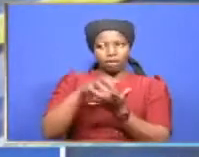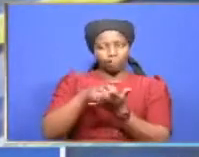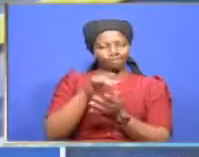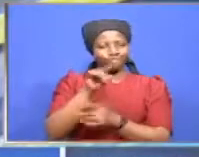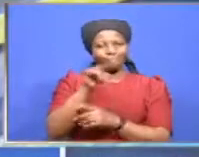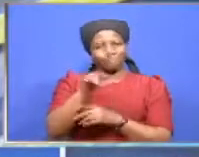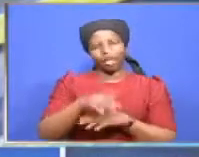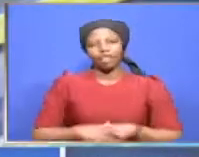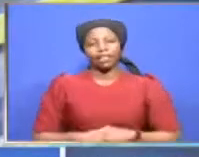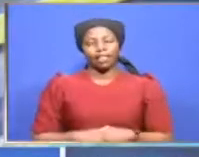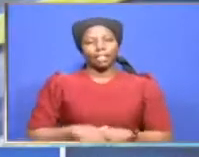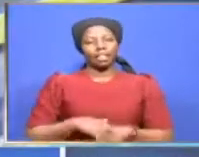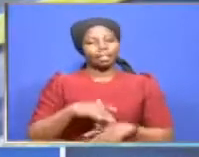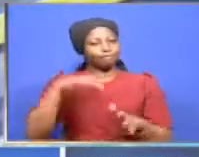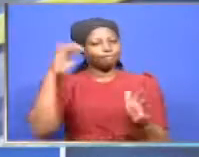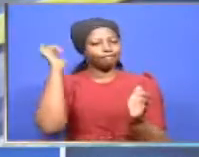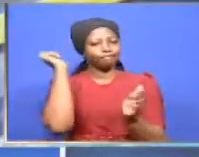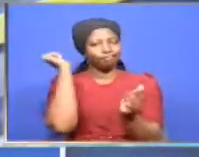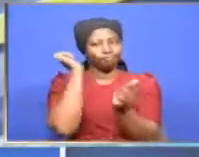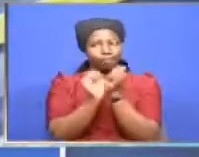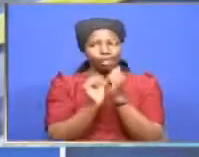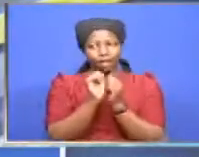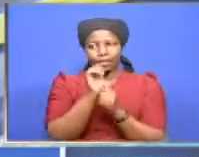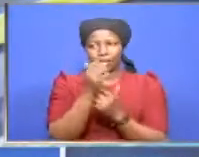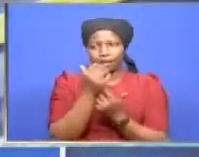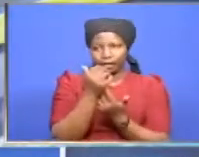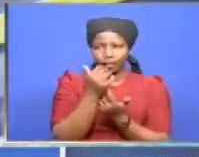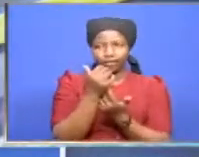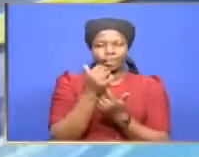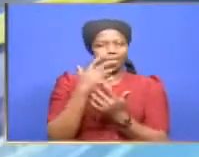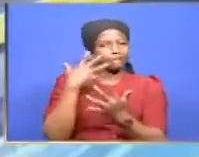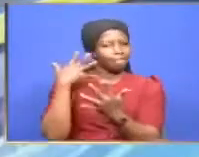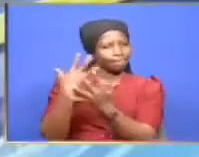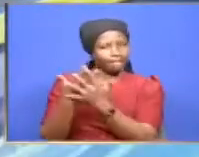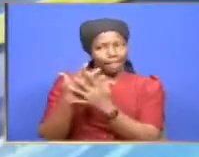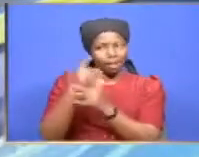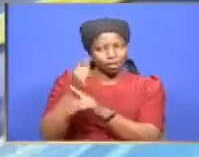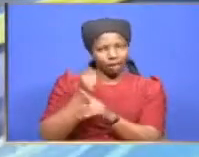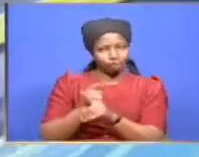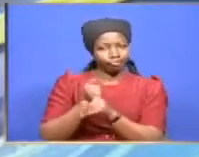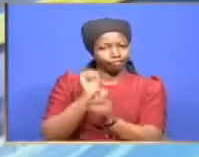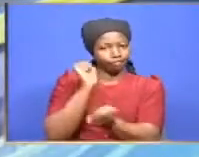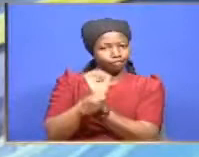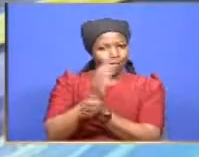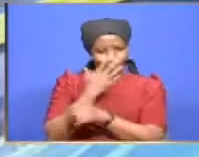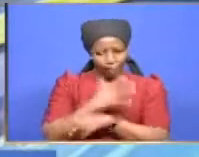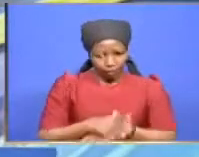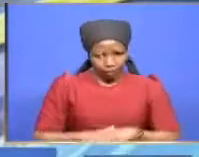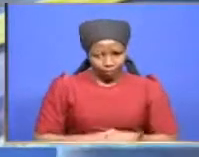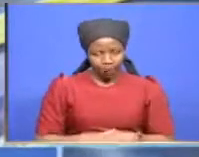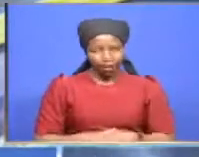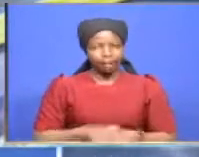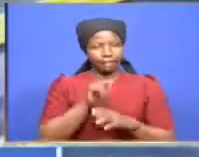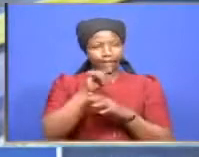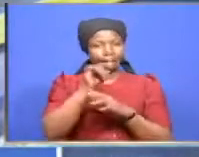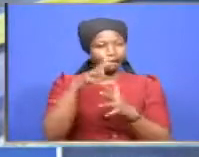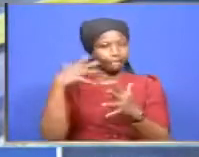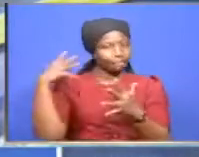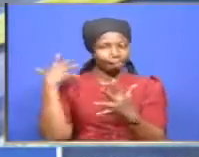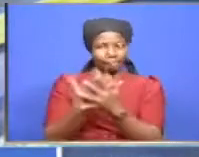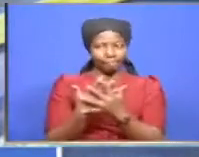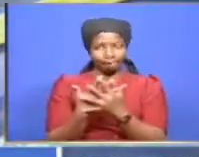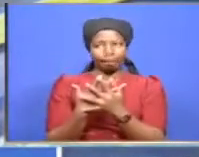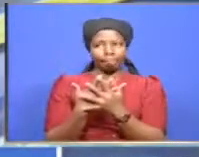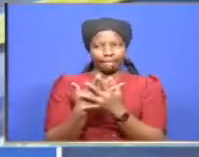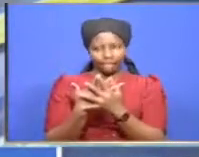years jail term. Now the latest updates, as we receive from our reporter Sarafina Robi, is that that sentence has been quashed.